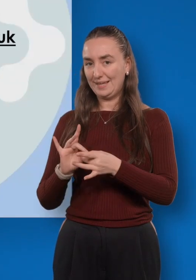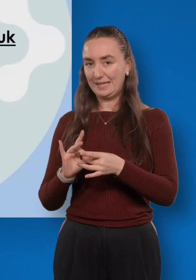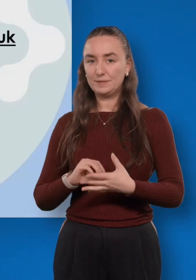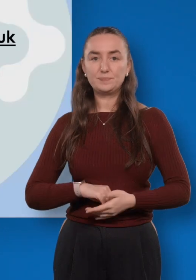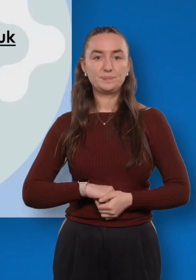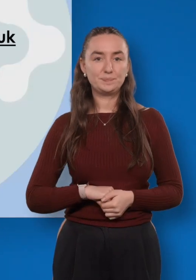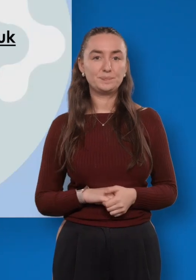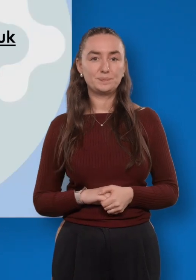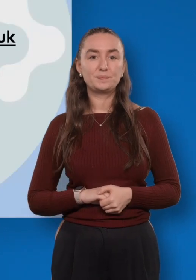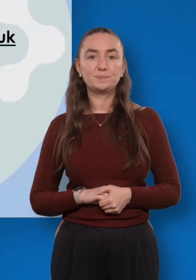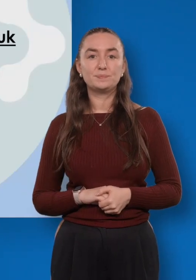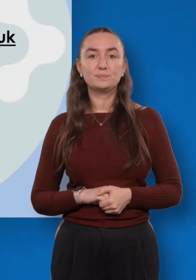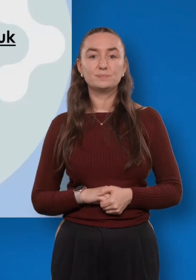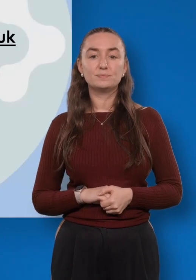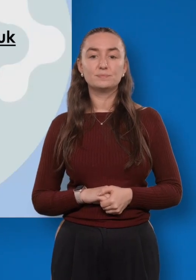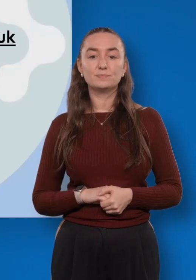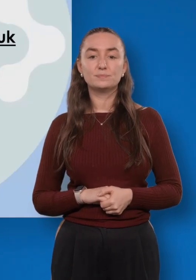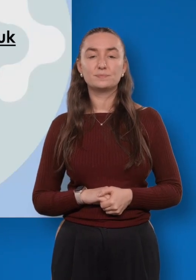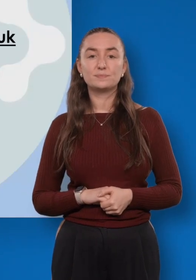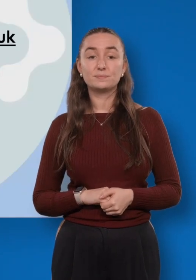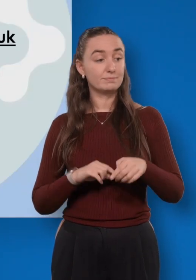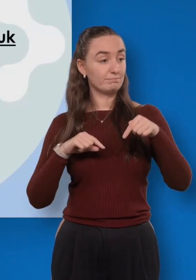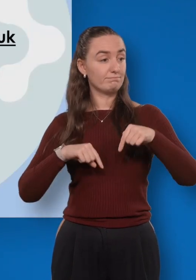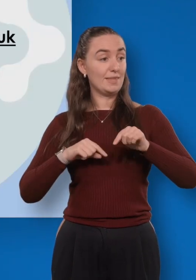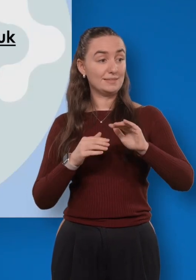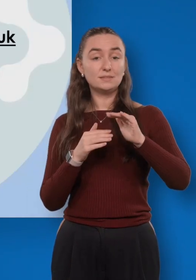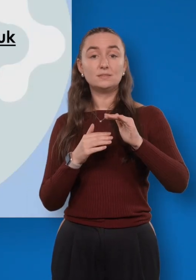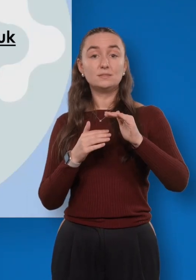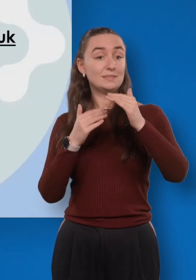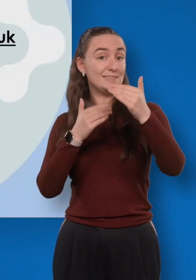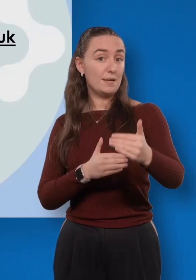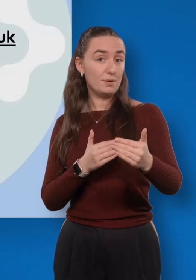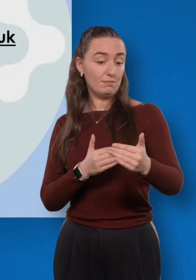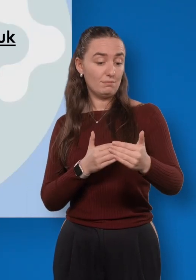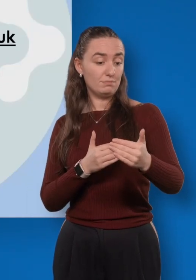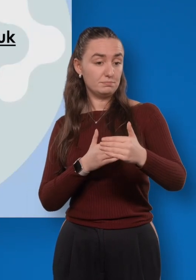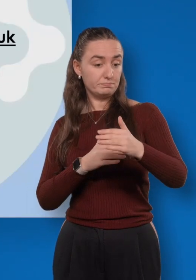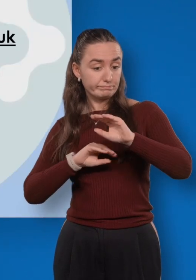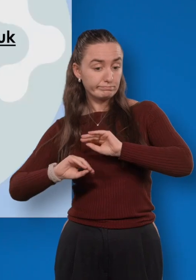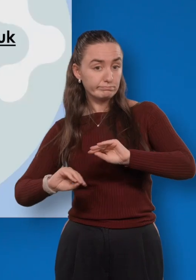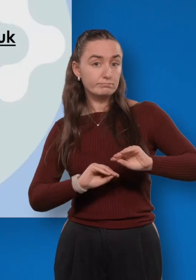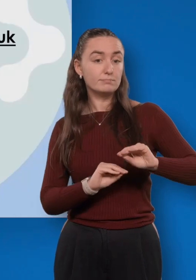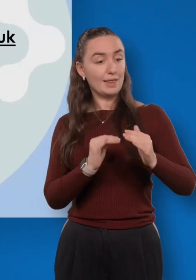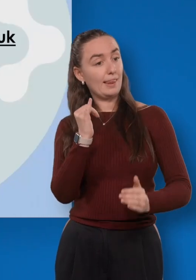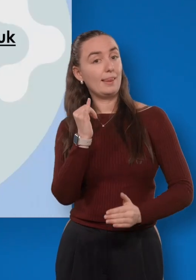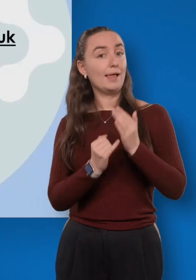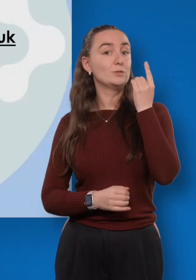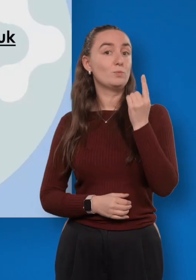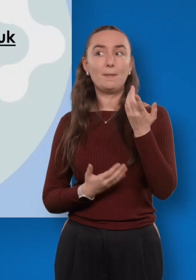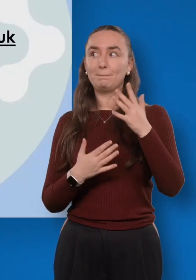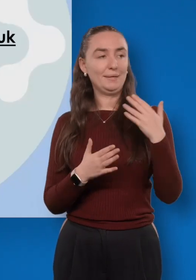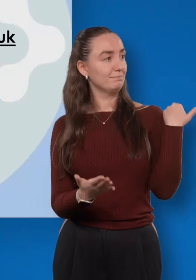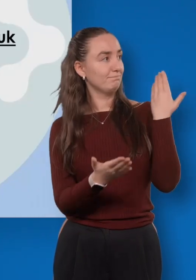is the last one for the year, the last seminar of what has been a very